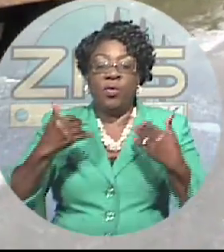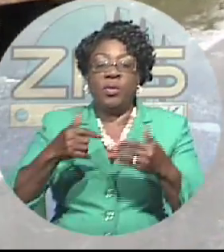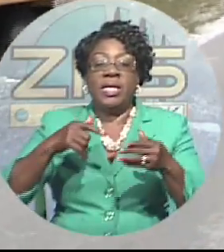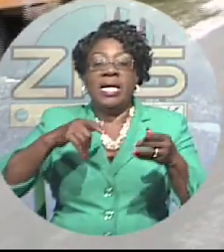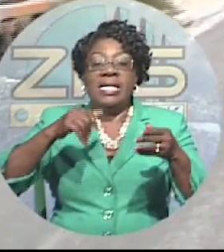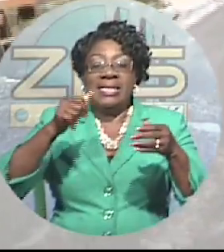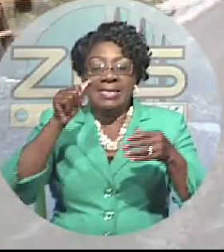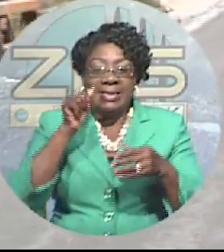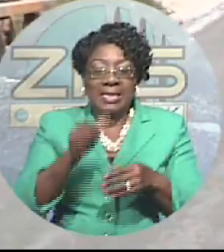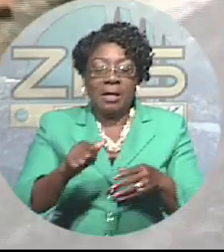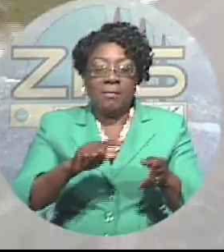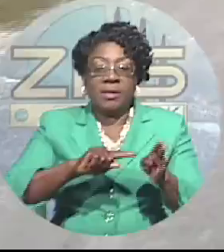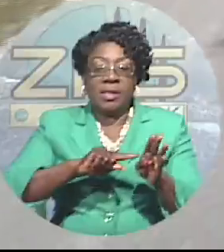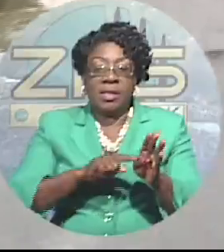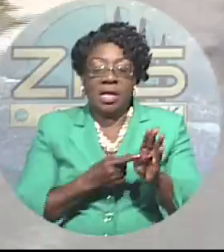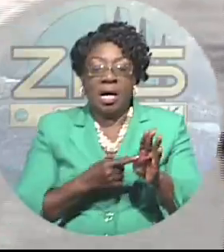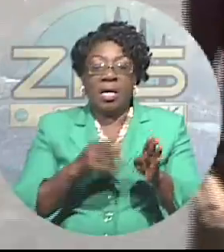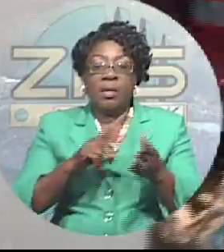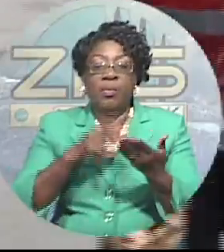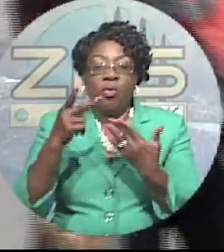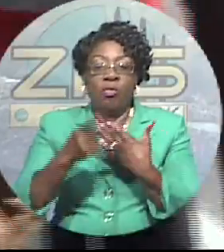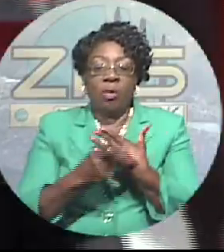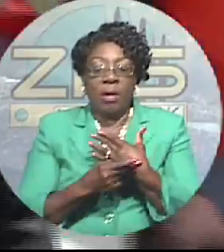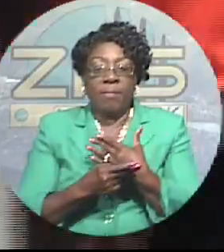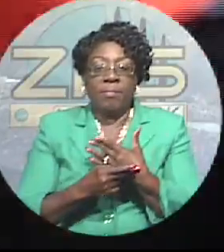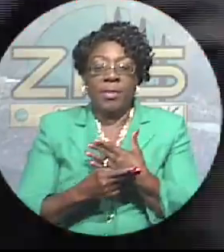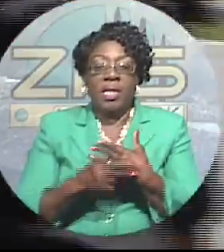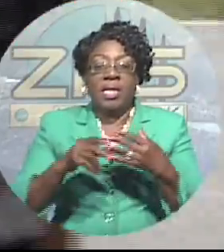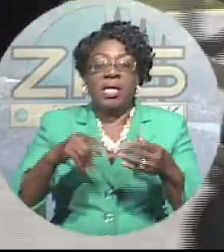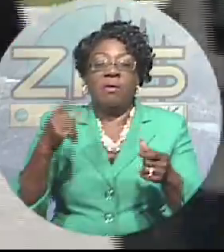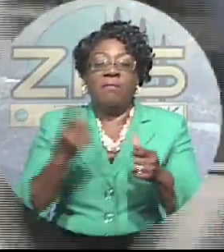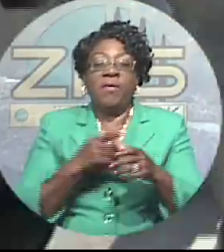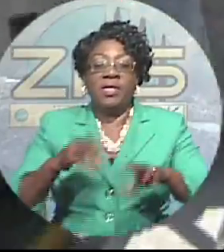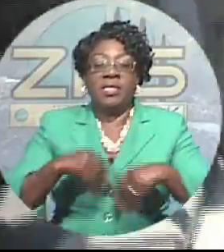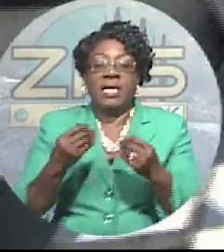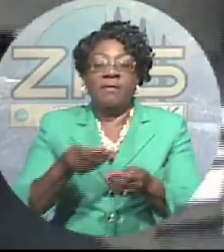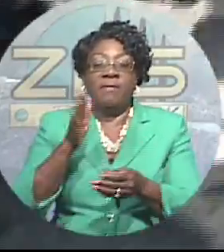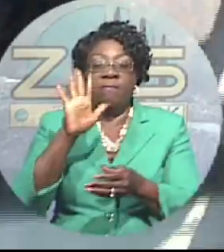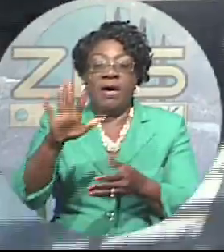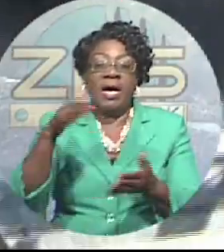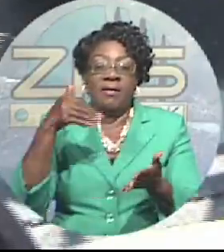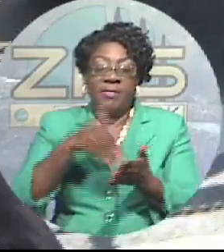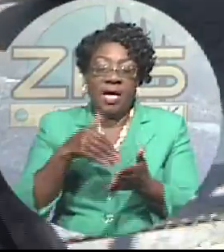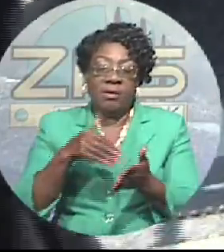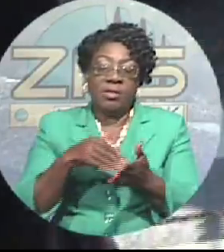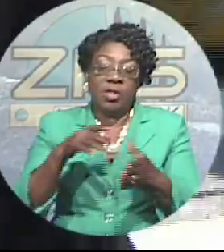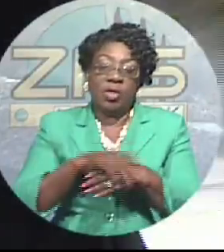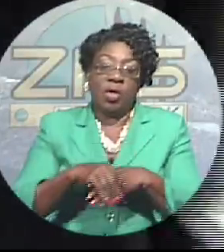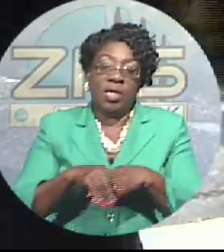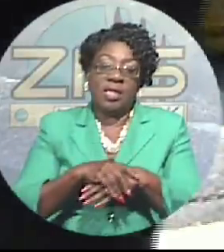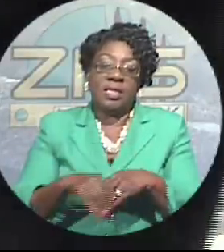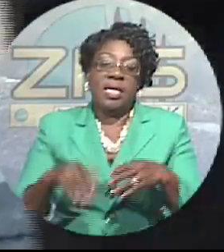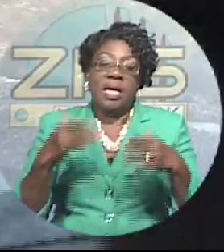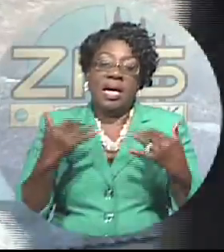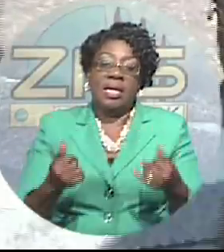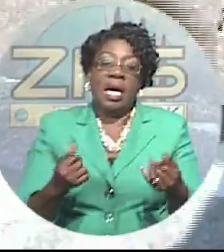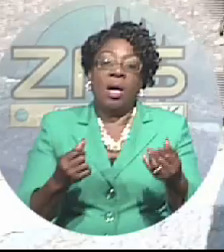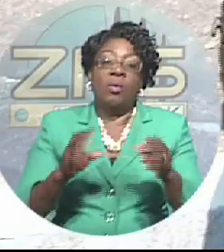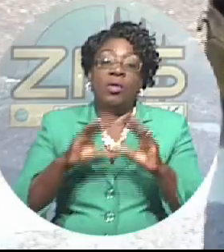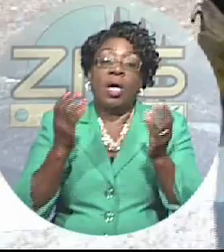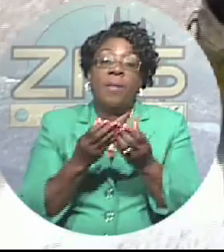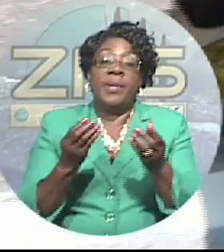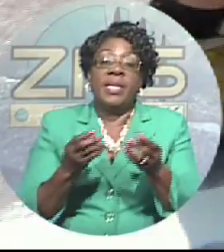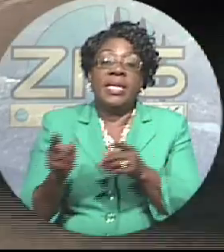the program. Since then, the company, which started with capital of $5,000, has turned into an industry leader, training young people and developing